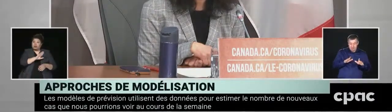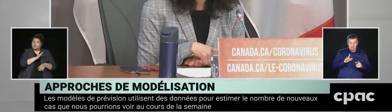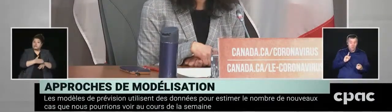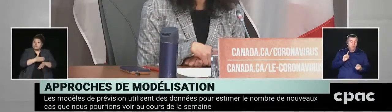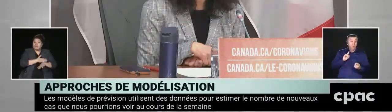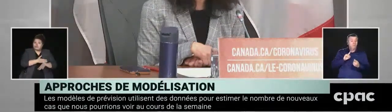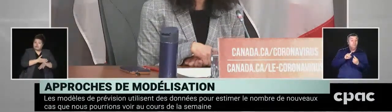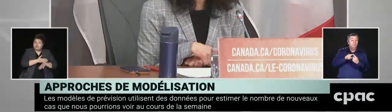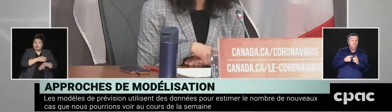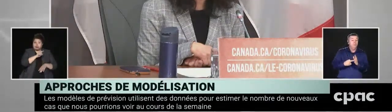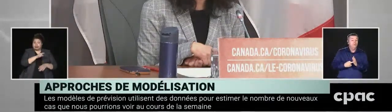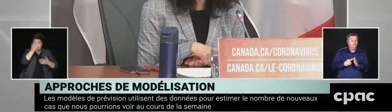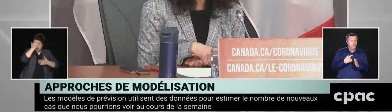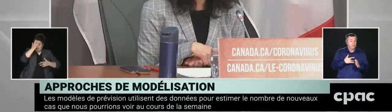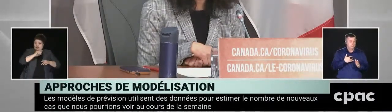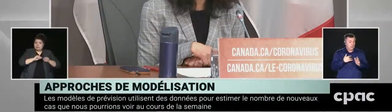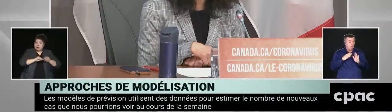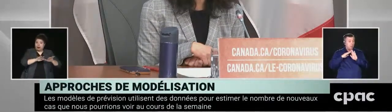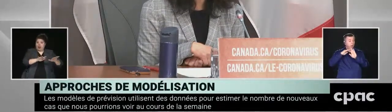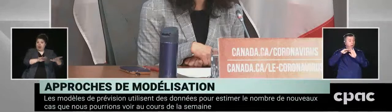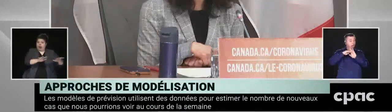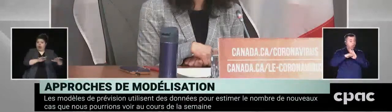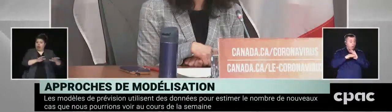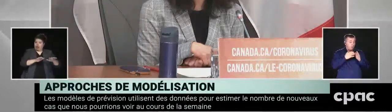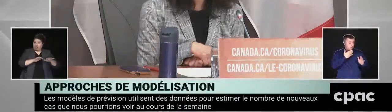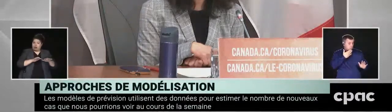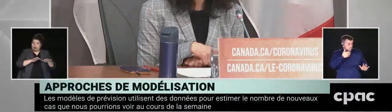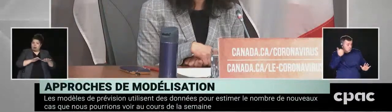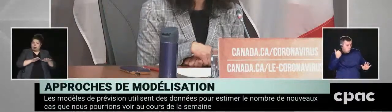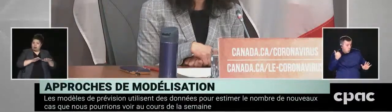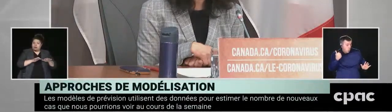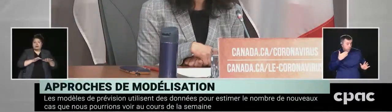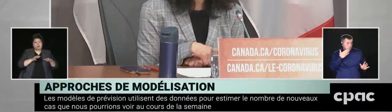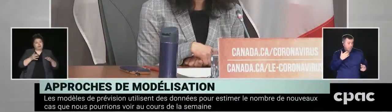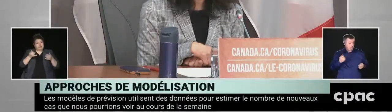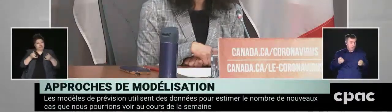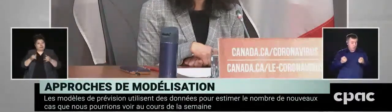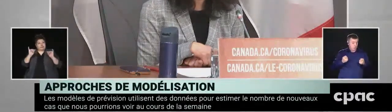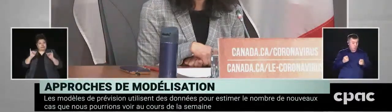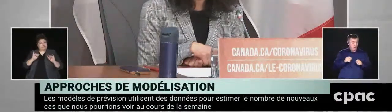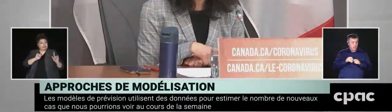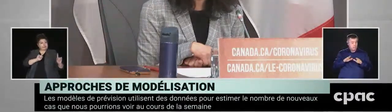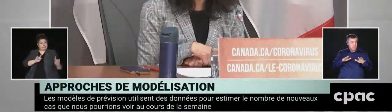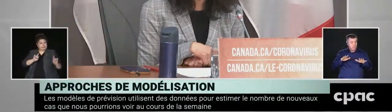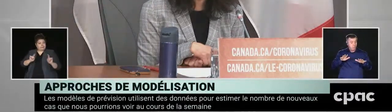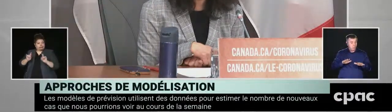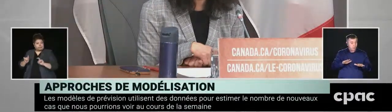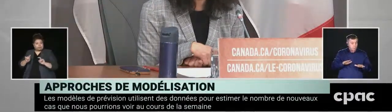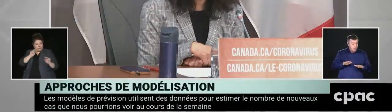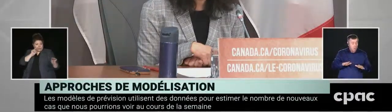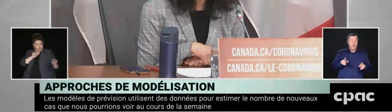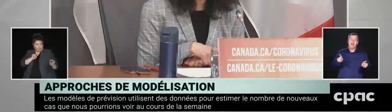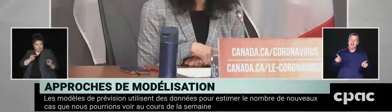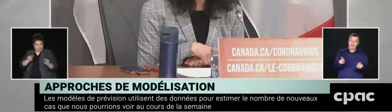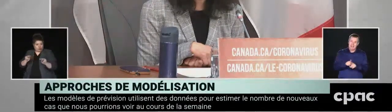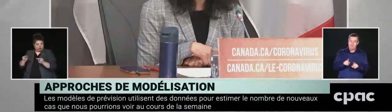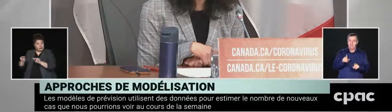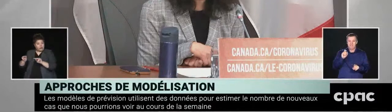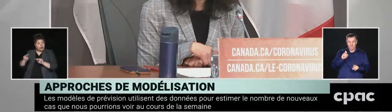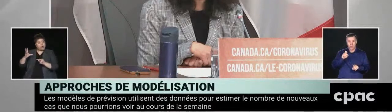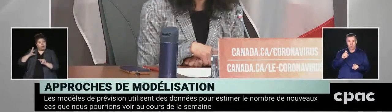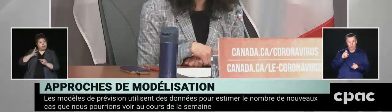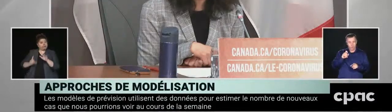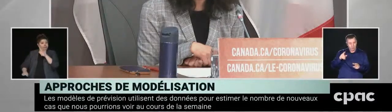control, we will still need to have highly sensitive testing in order to alert us to any new cases occurring so that we